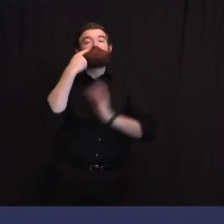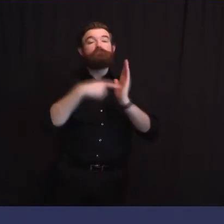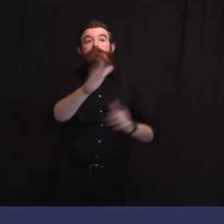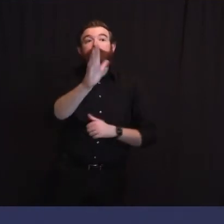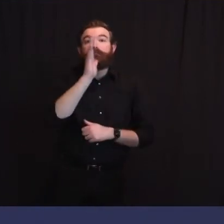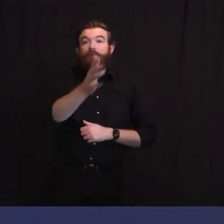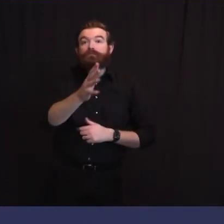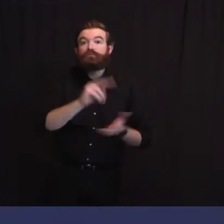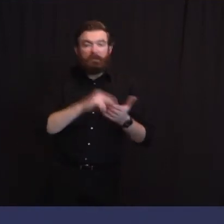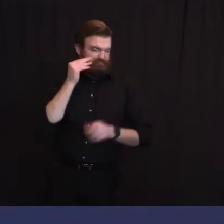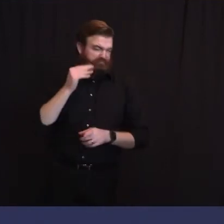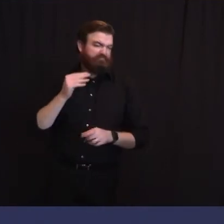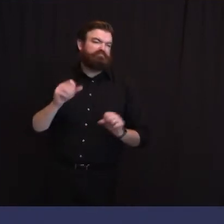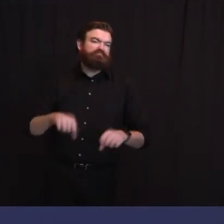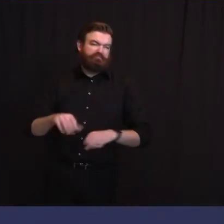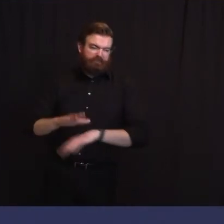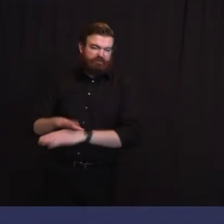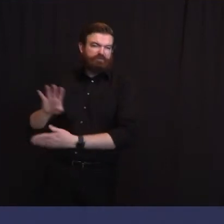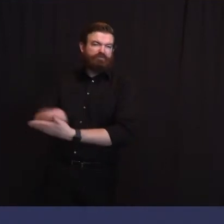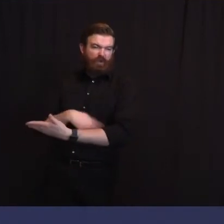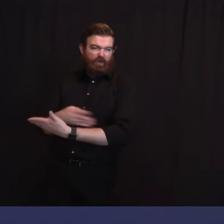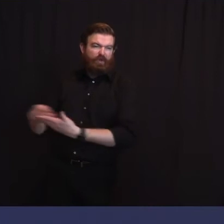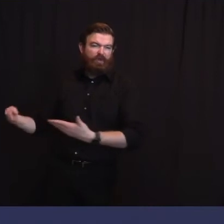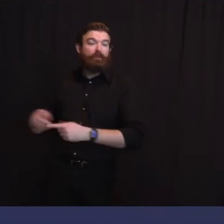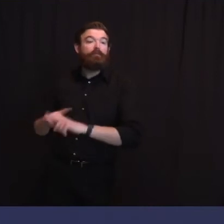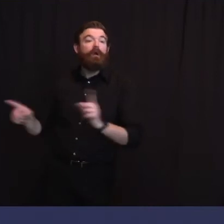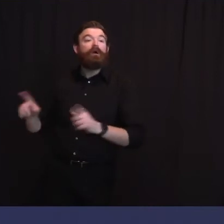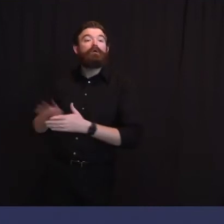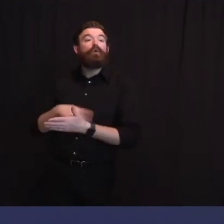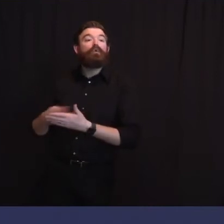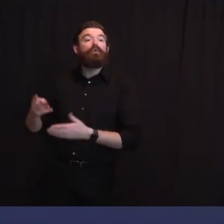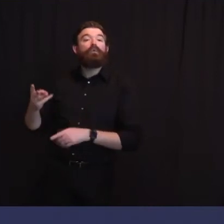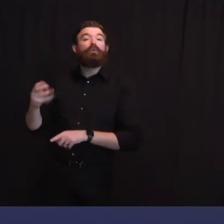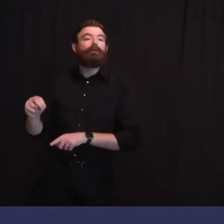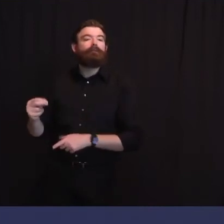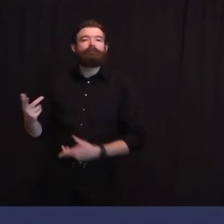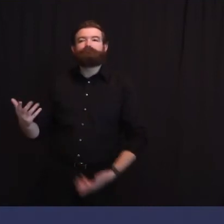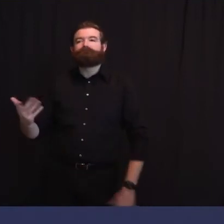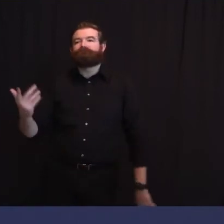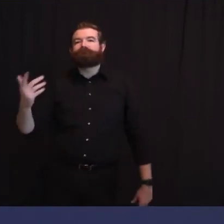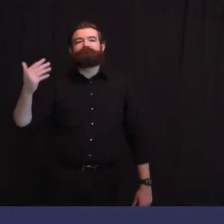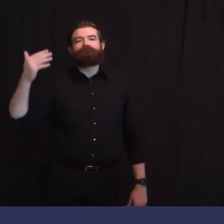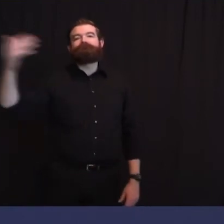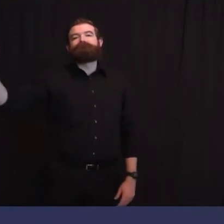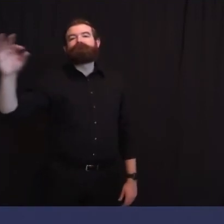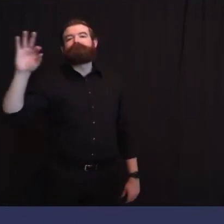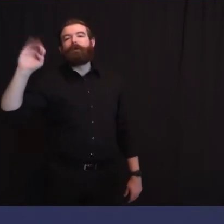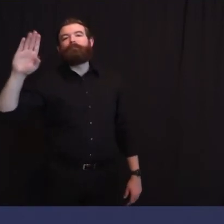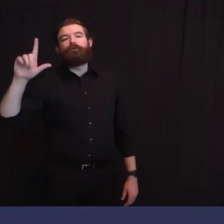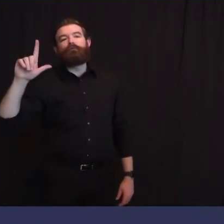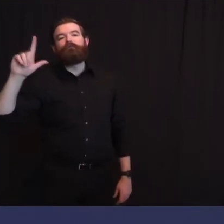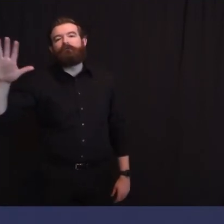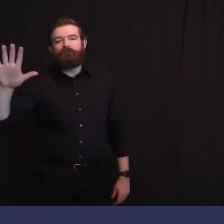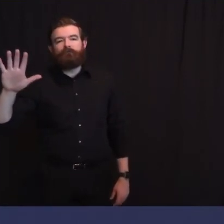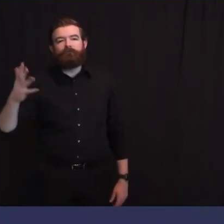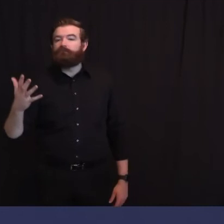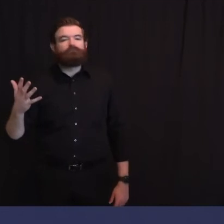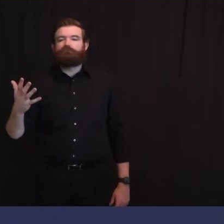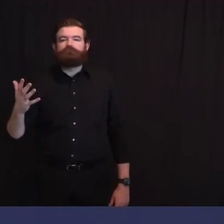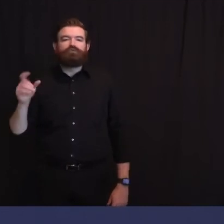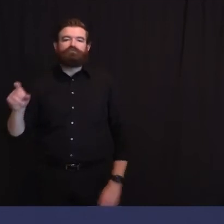It ought to be scheduled for January 25th, and that's going to be that has already been, just because I'm speaking to the